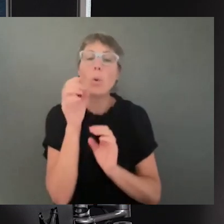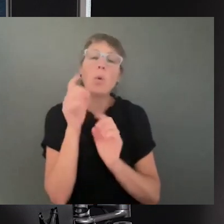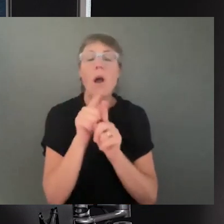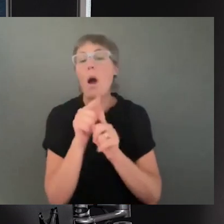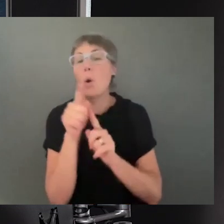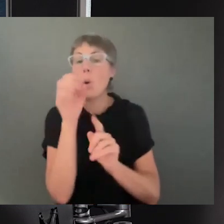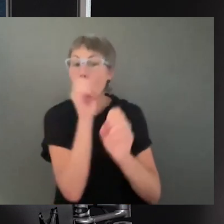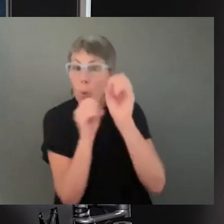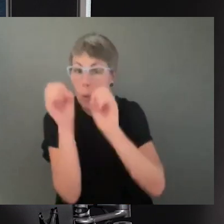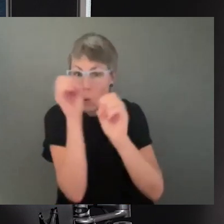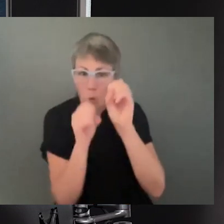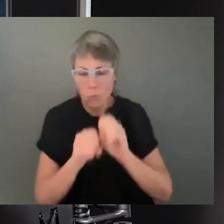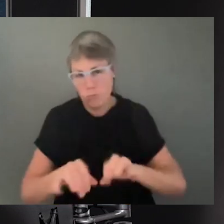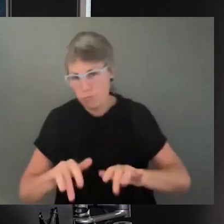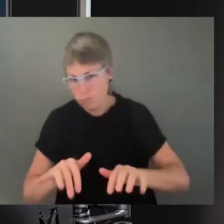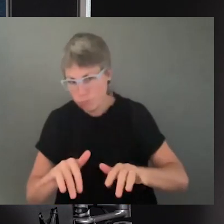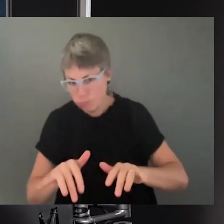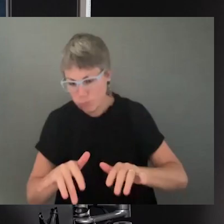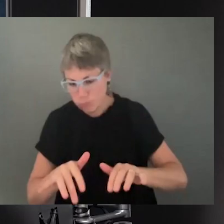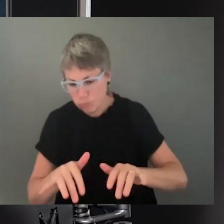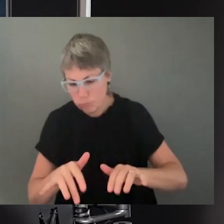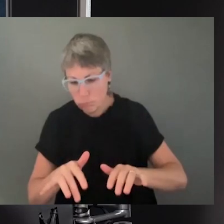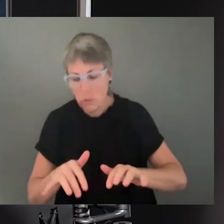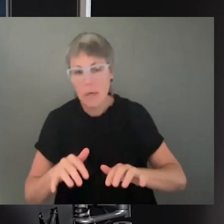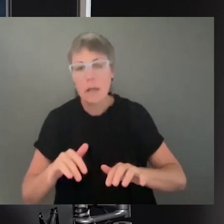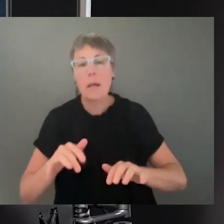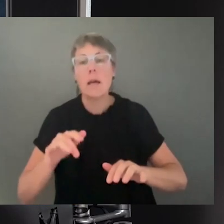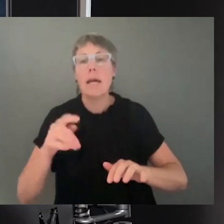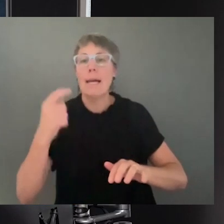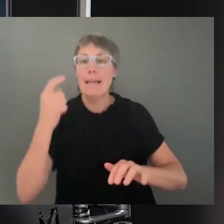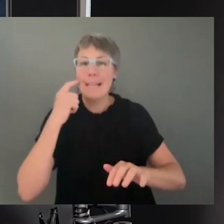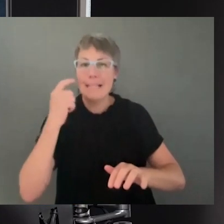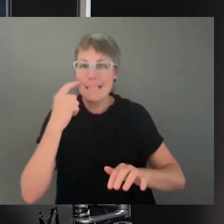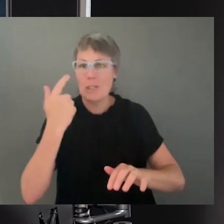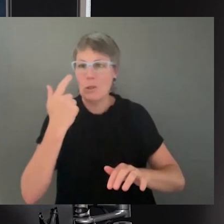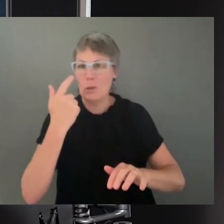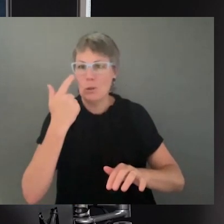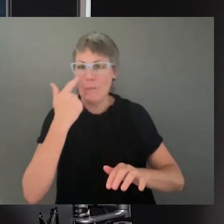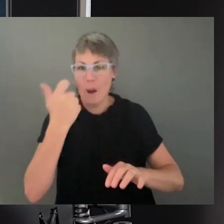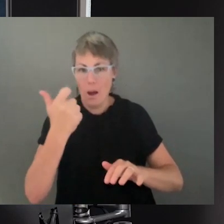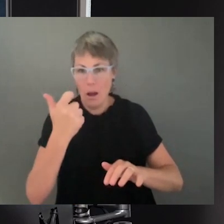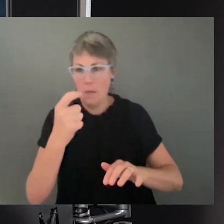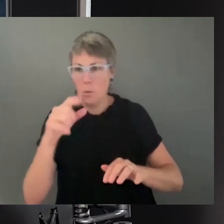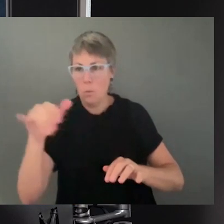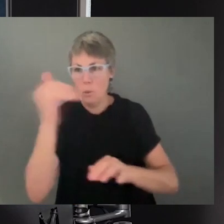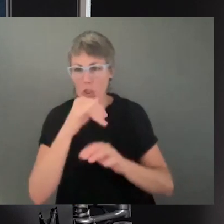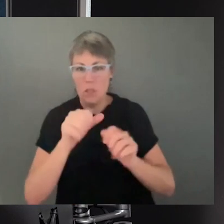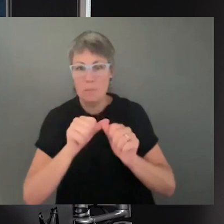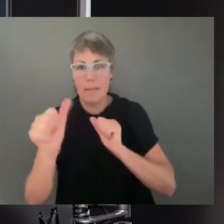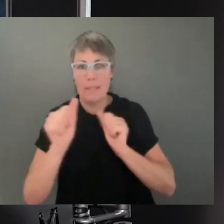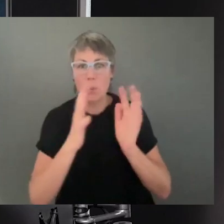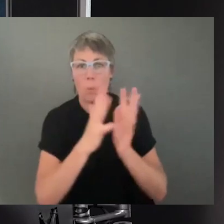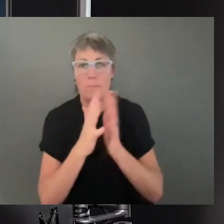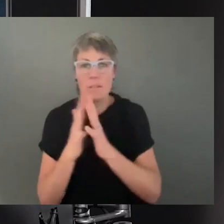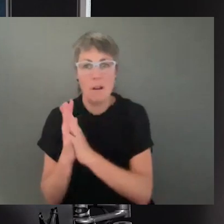Googling something or looking something up on a search engine, it's actually easier to find, and they come from those accessibility